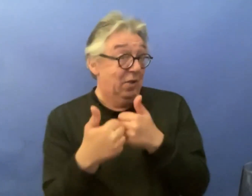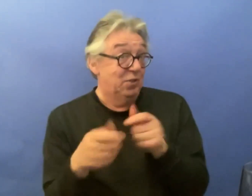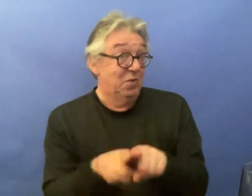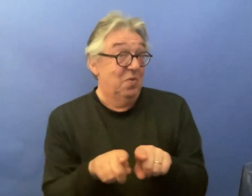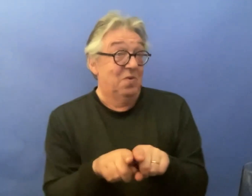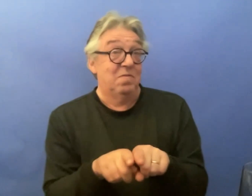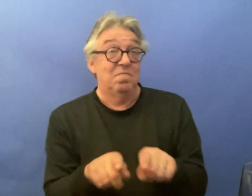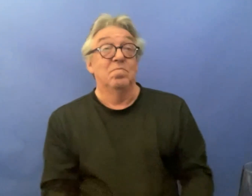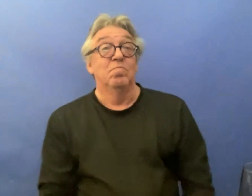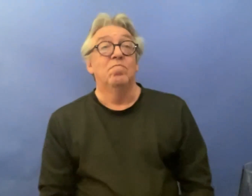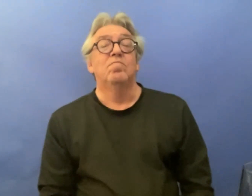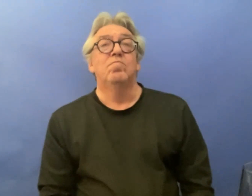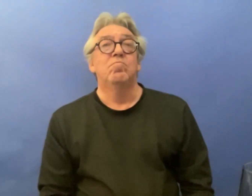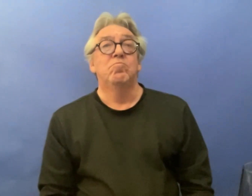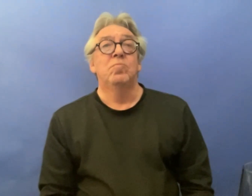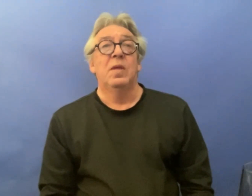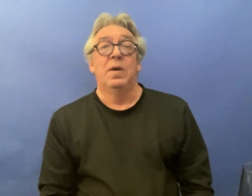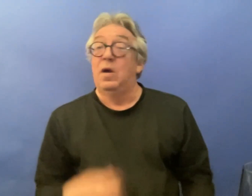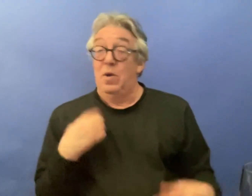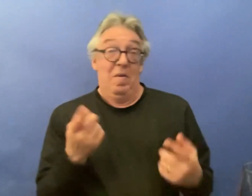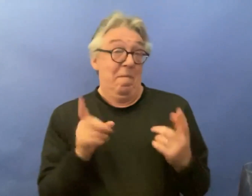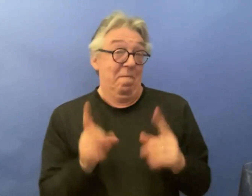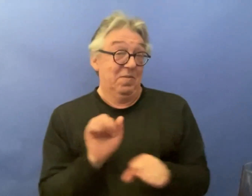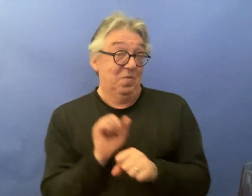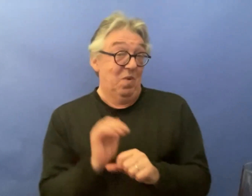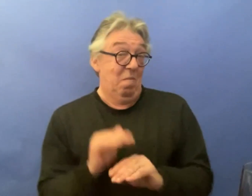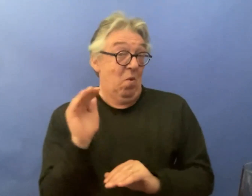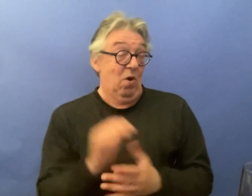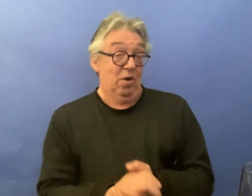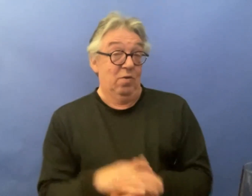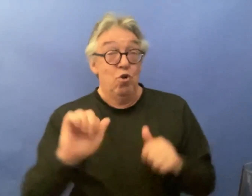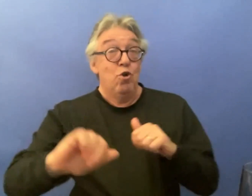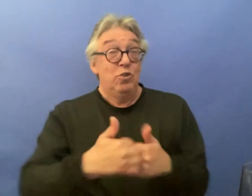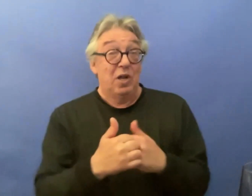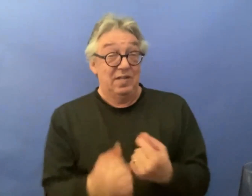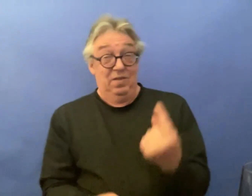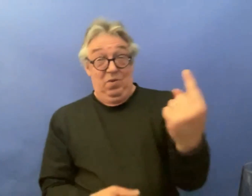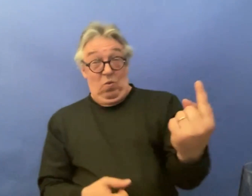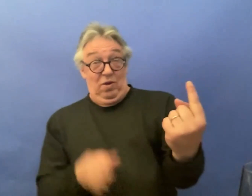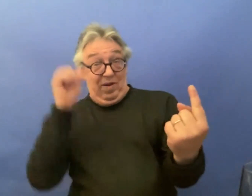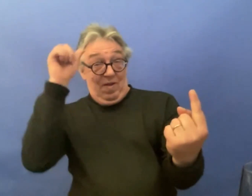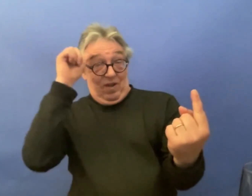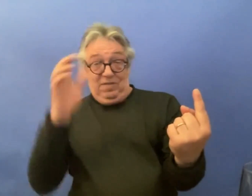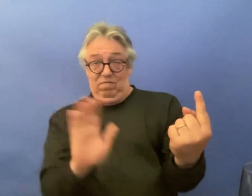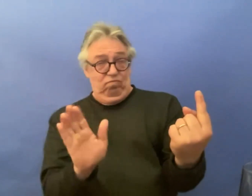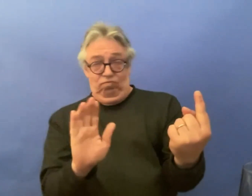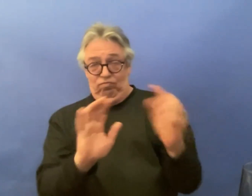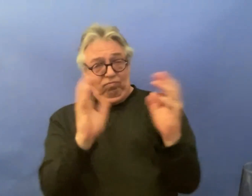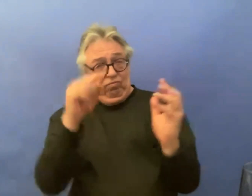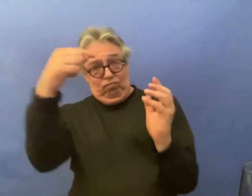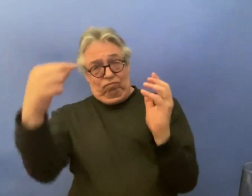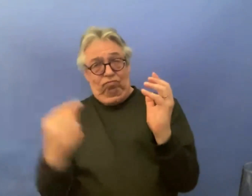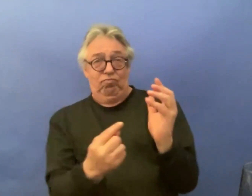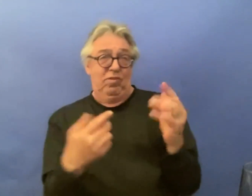on it. And I think these challenges are common in different countries. Maybe, yeah, we